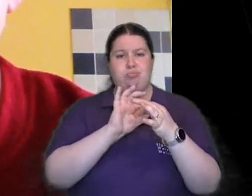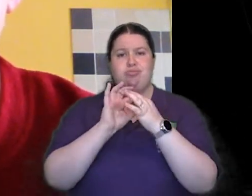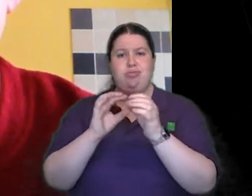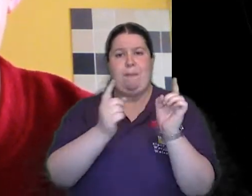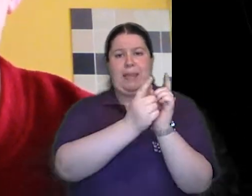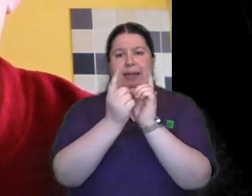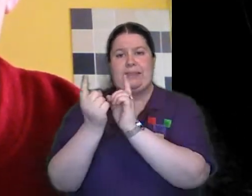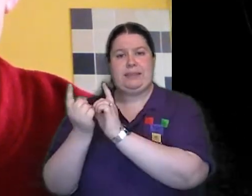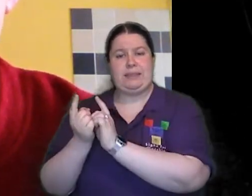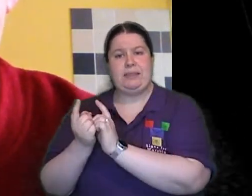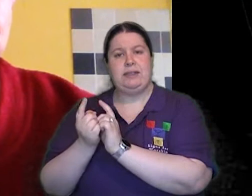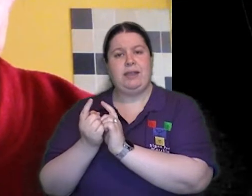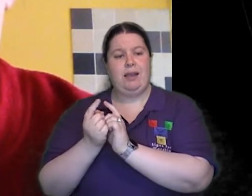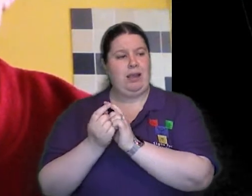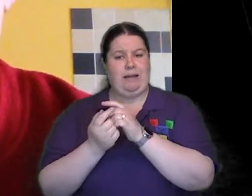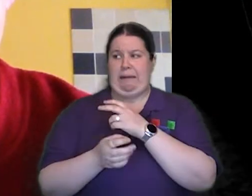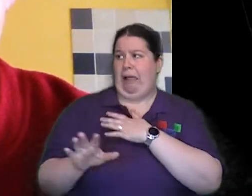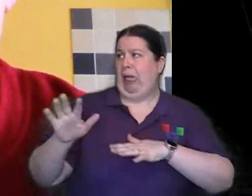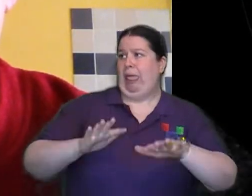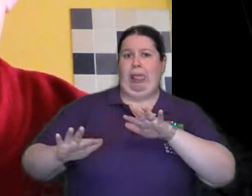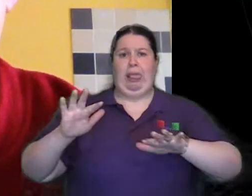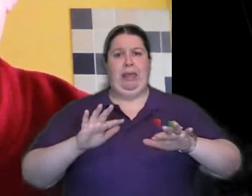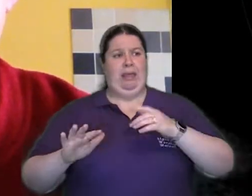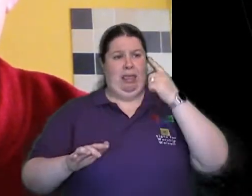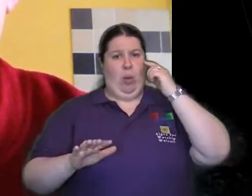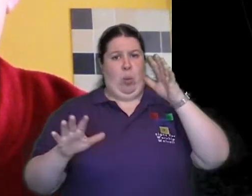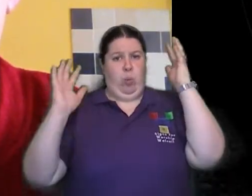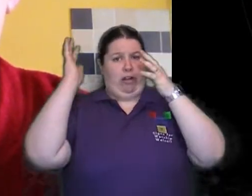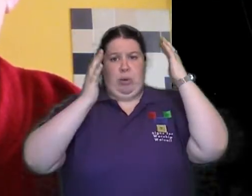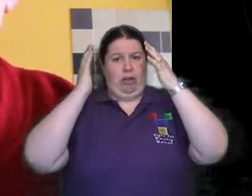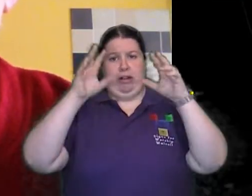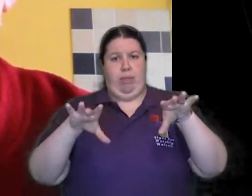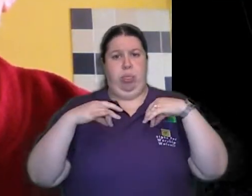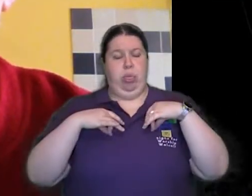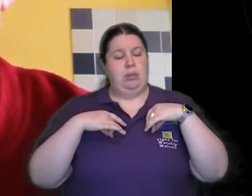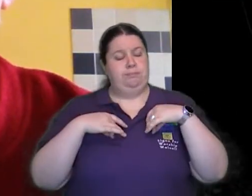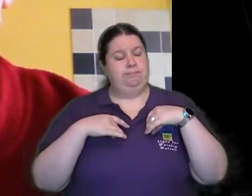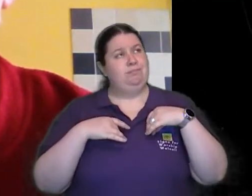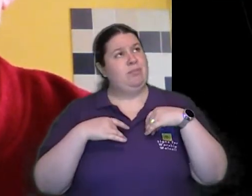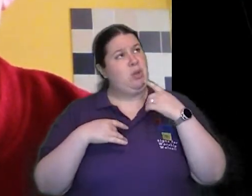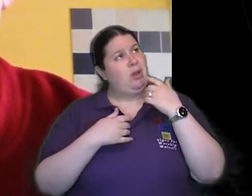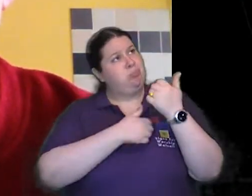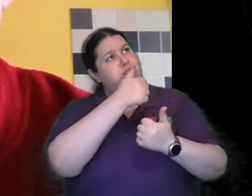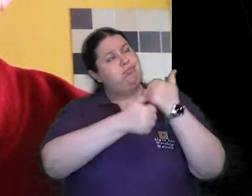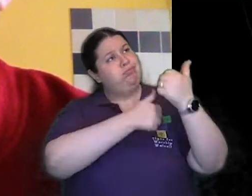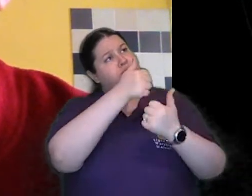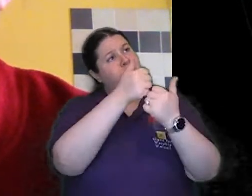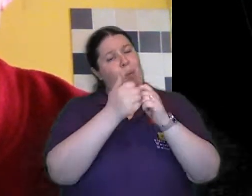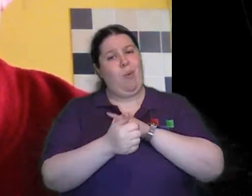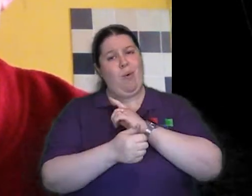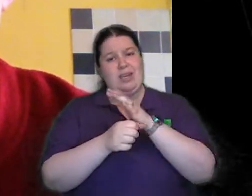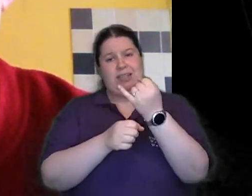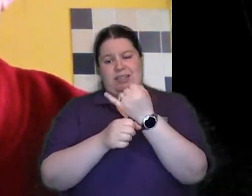interact with each other safely and with less fear of infection. We give praise for the work of scientists who